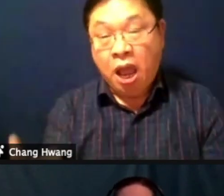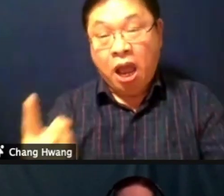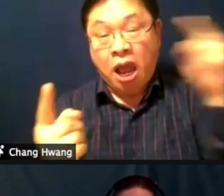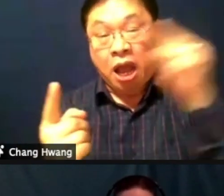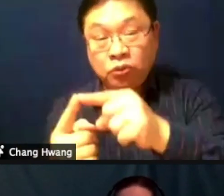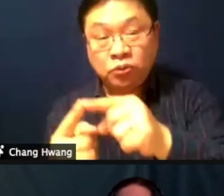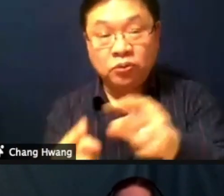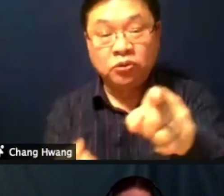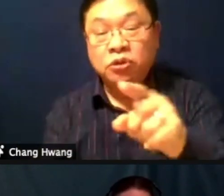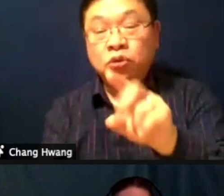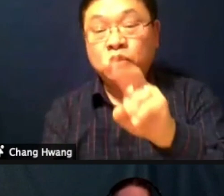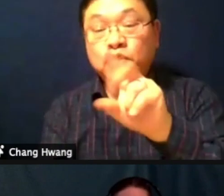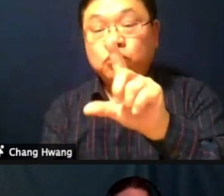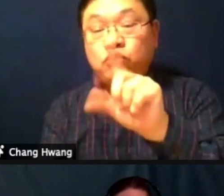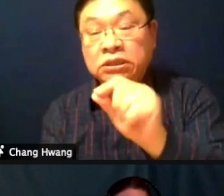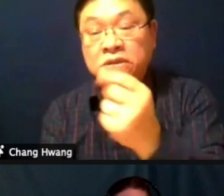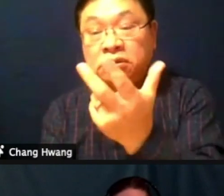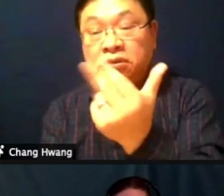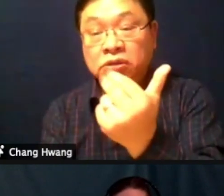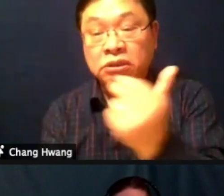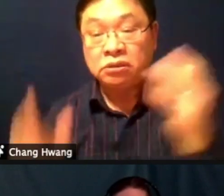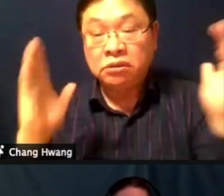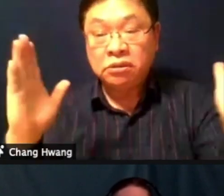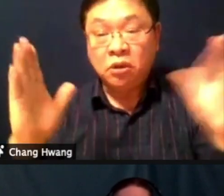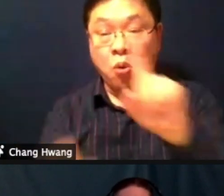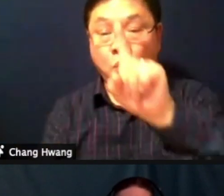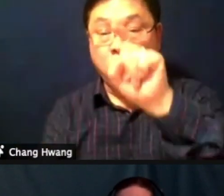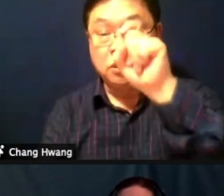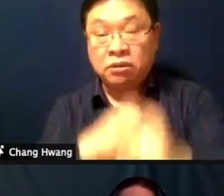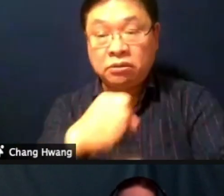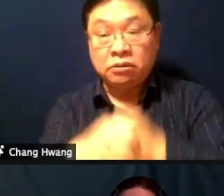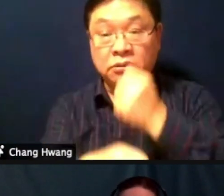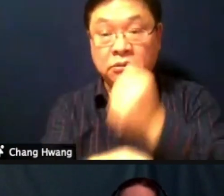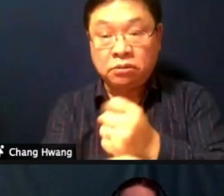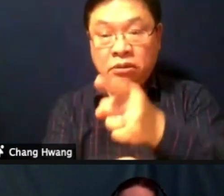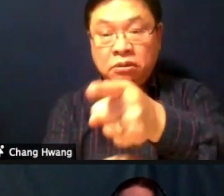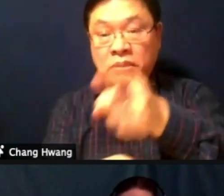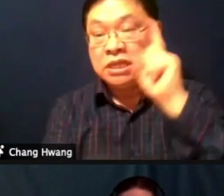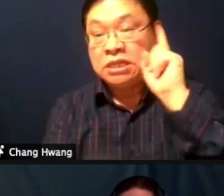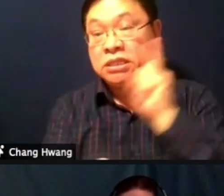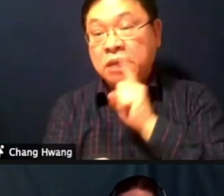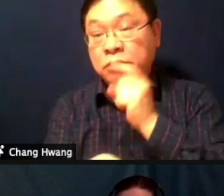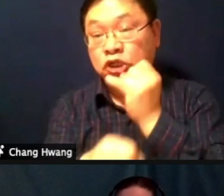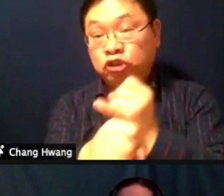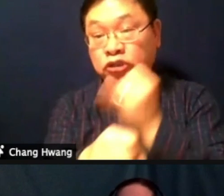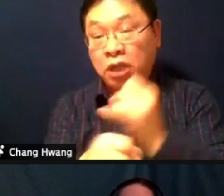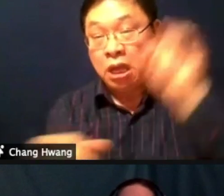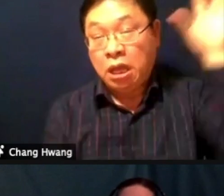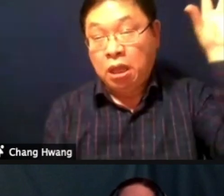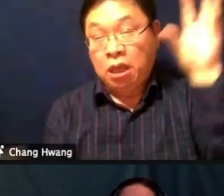it was first established in 1913, and the school ran until